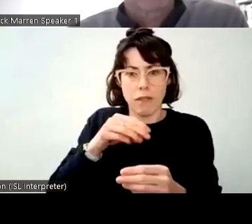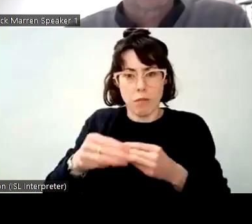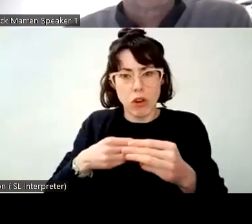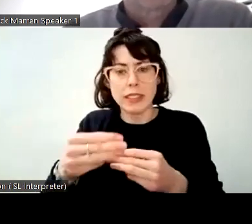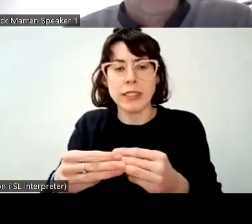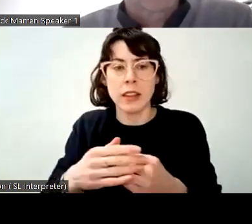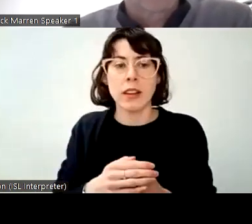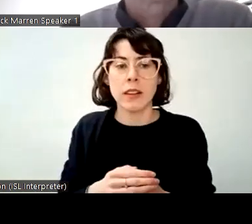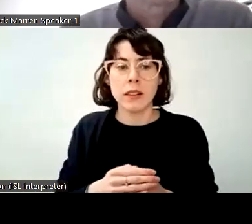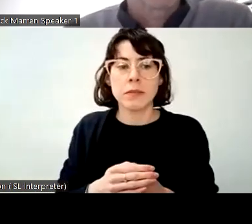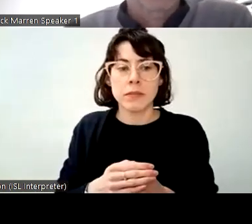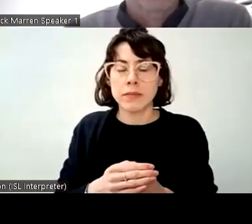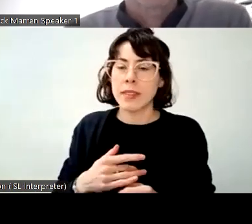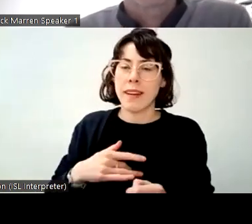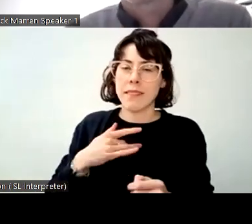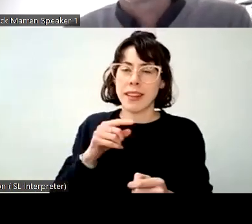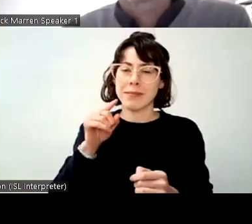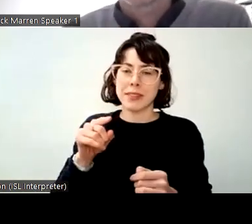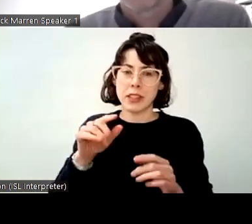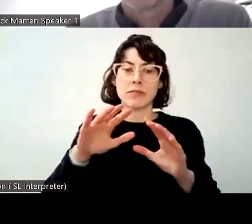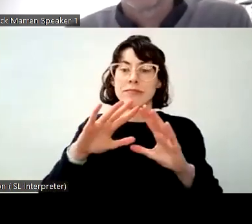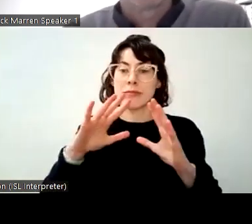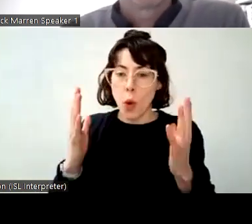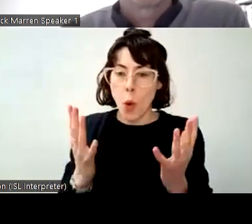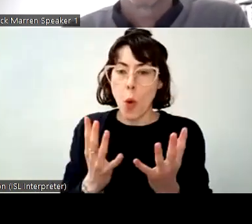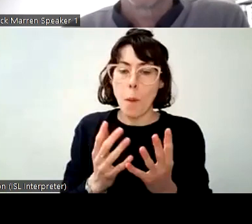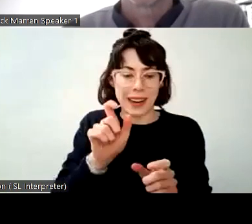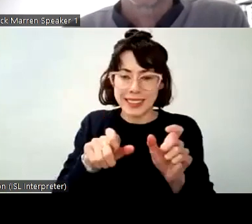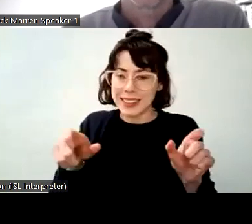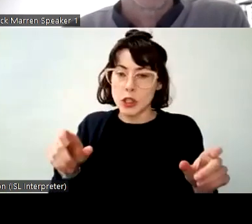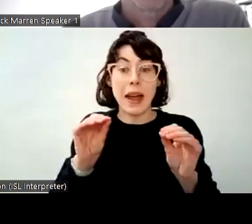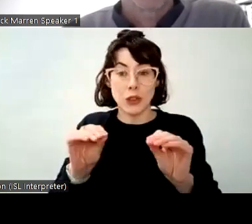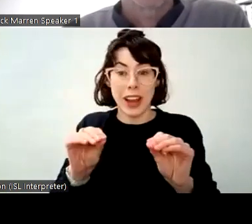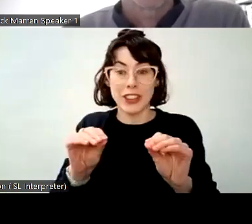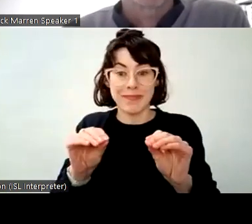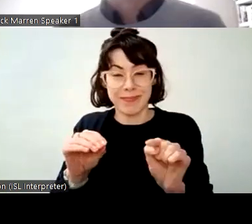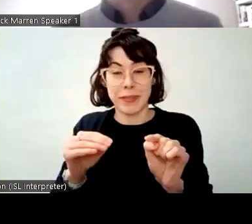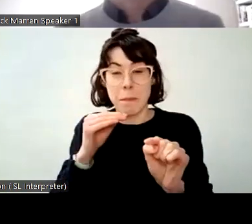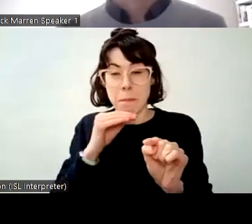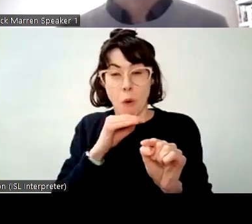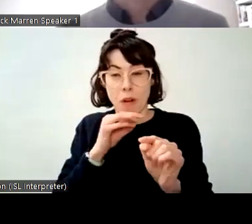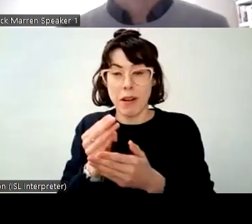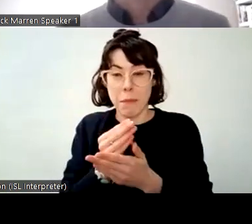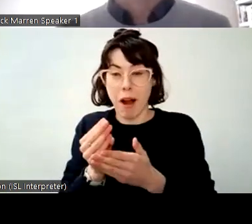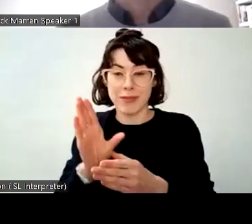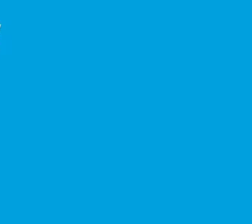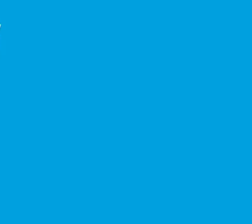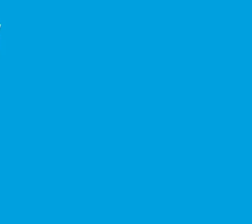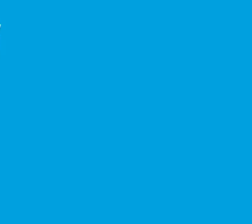global citizenship education has a very strong role to play in that sort of process. So I'll finish on